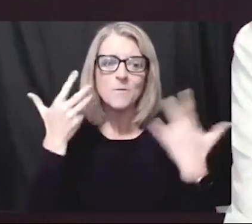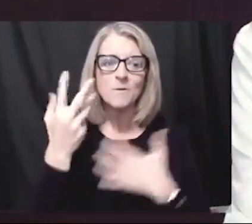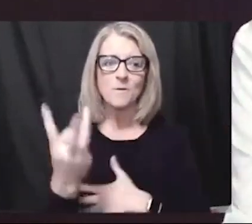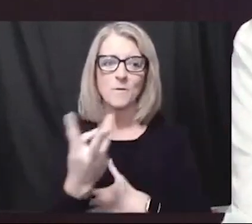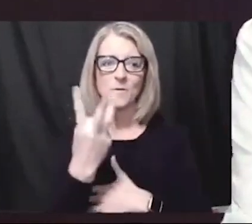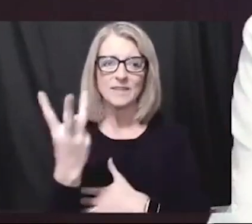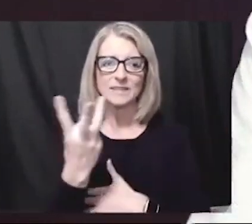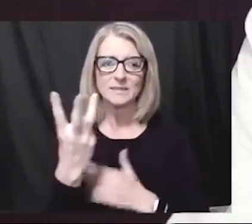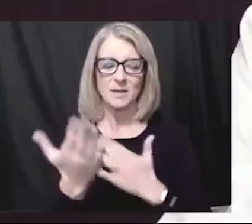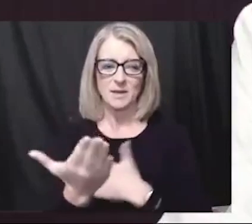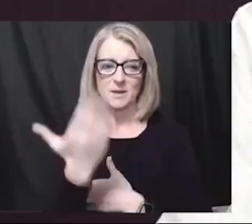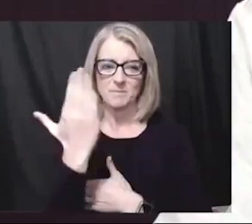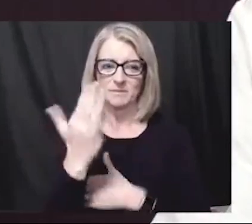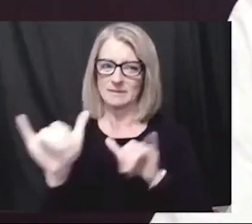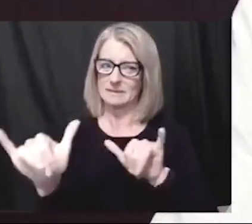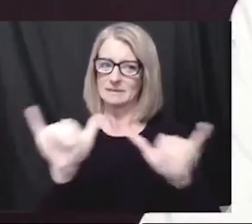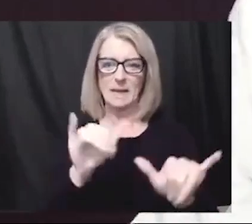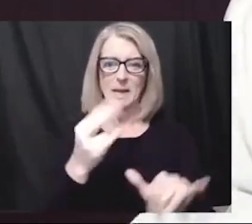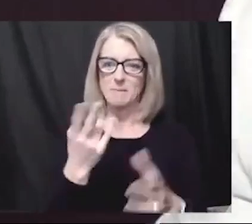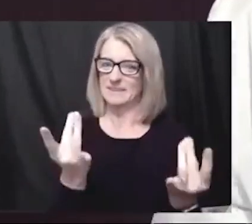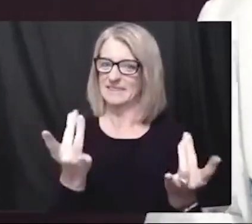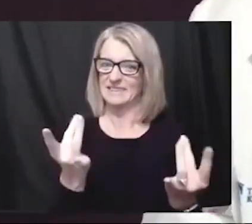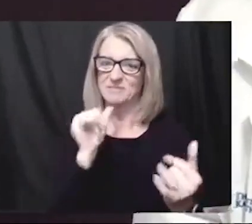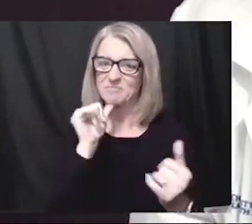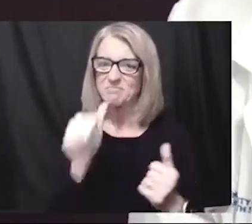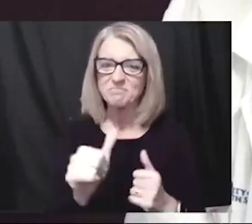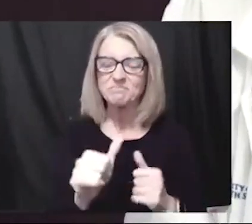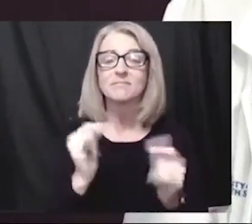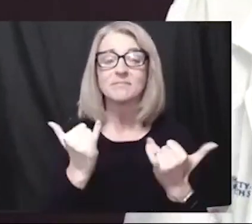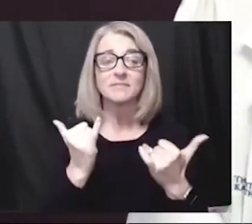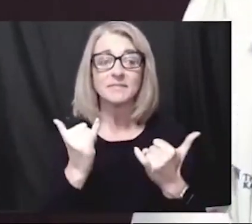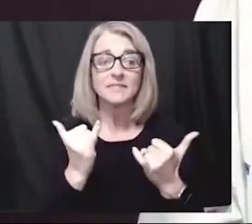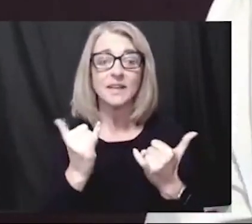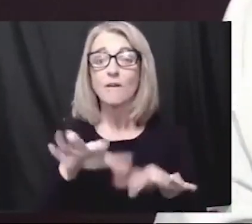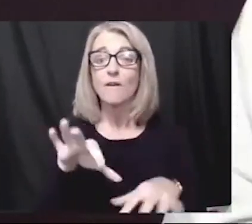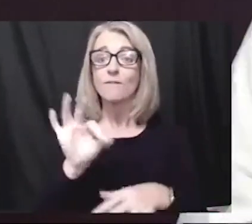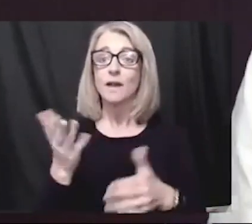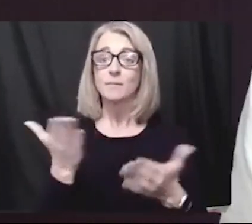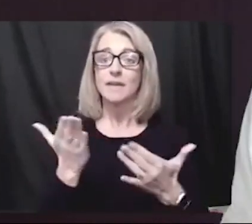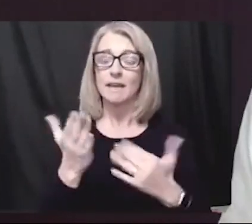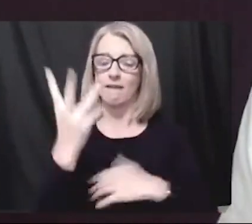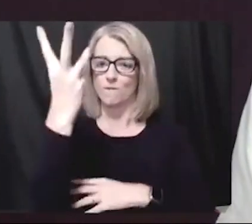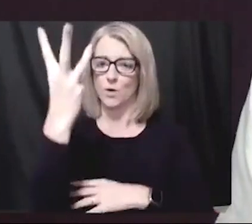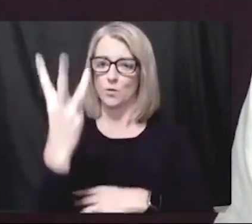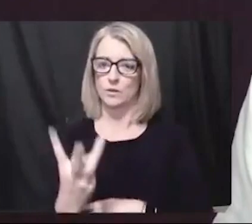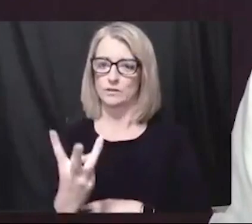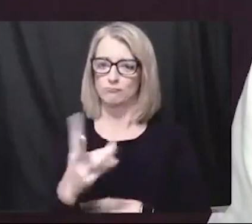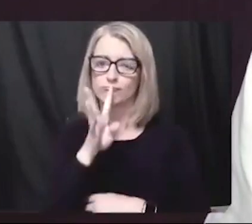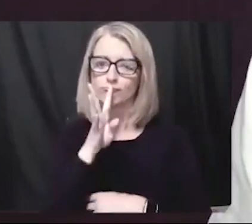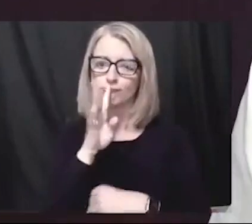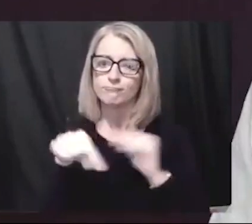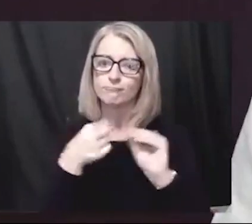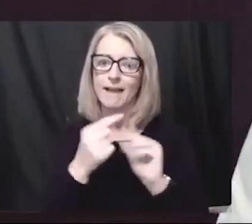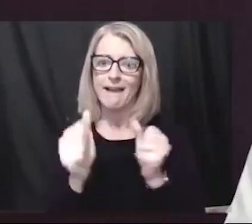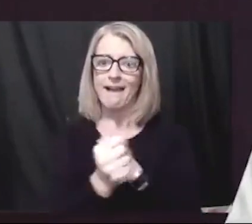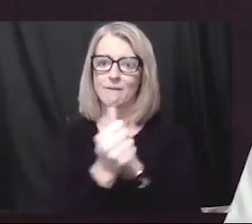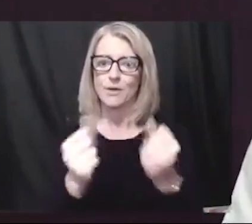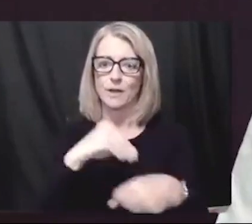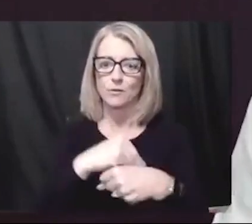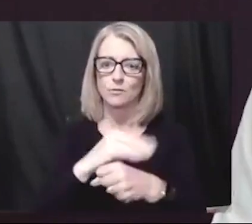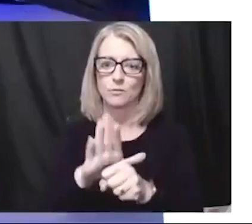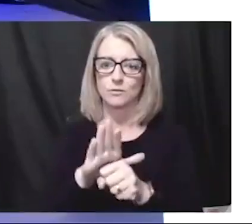heat and humidity in the air. Welcome to Open Mics with Dr. Stites. You can find me here every Wednesday talking about all things COVID. In the studio